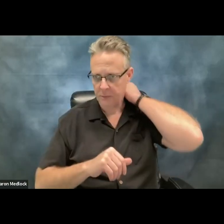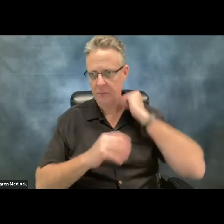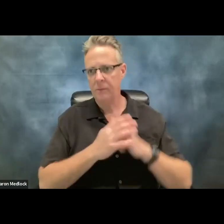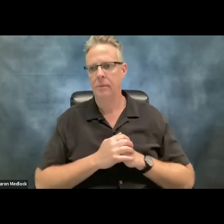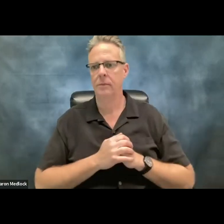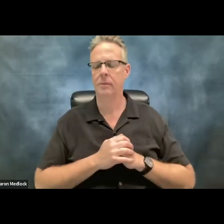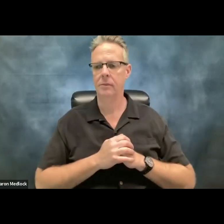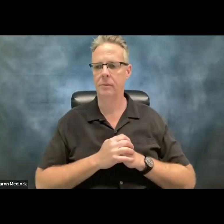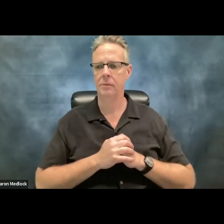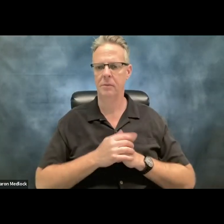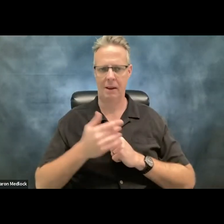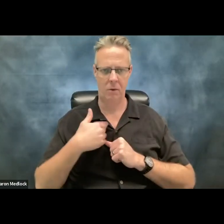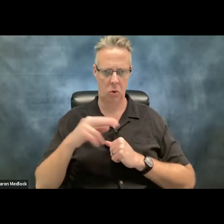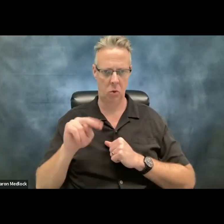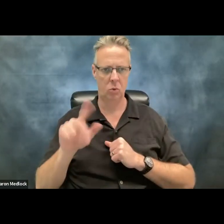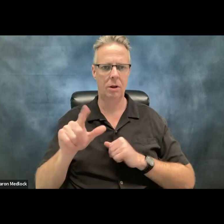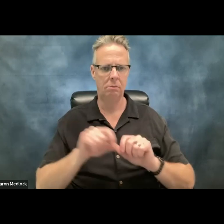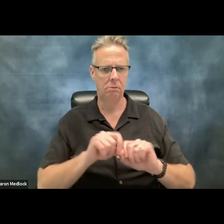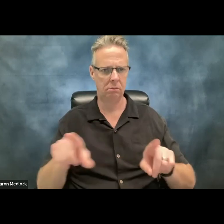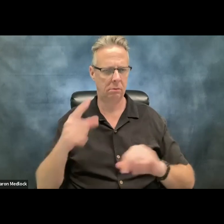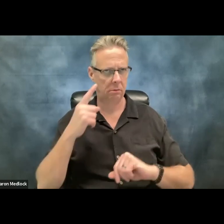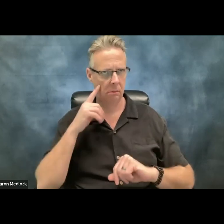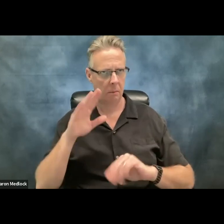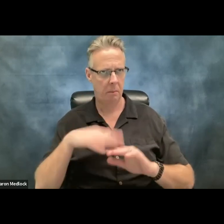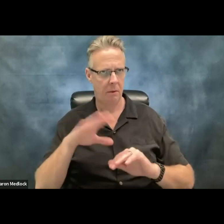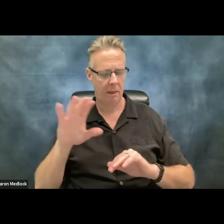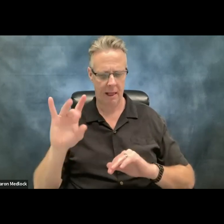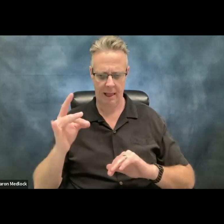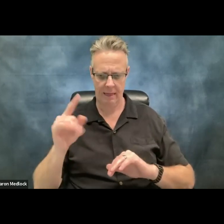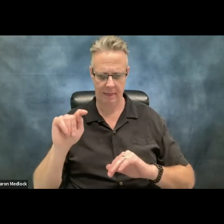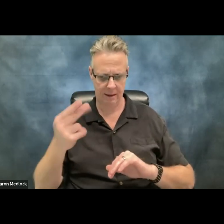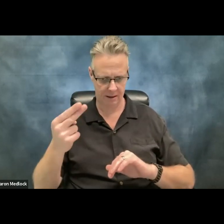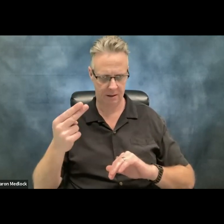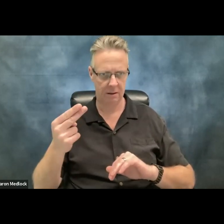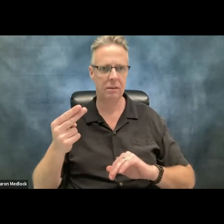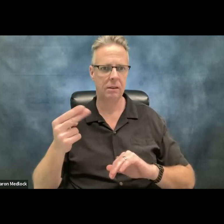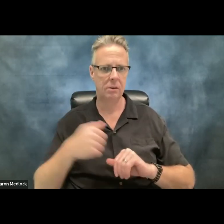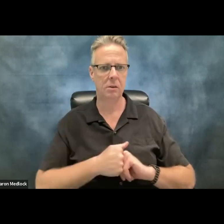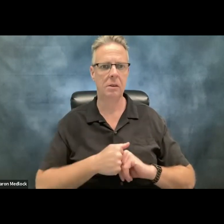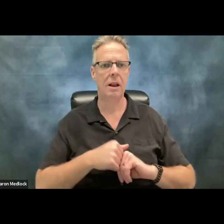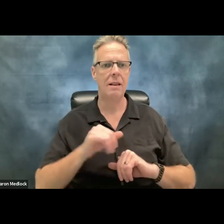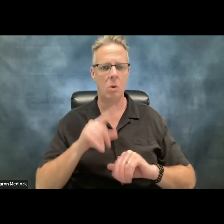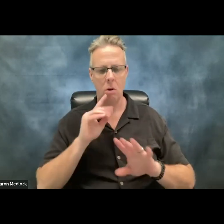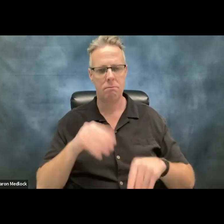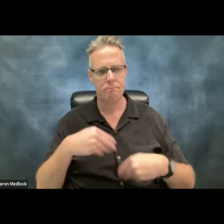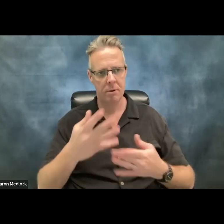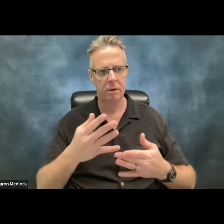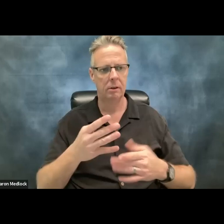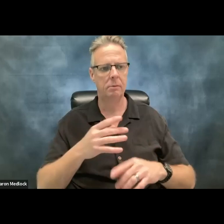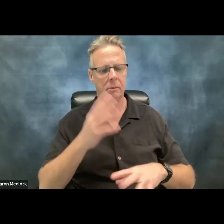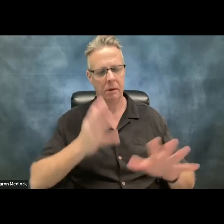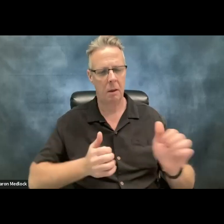was a newsletter that went out, I think it was on the 8th, so a week ago today, that provided you with updates